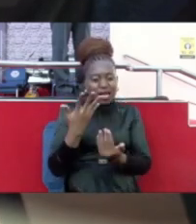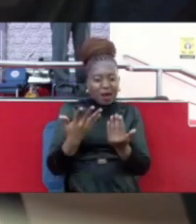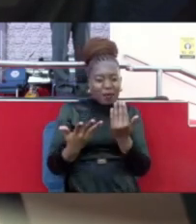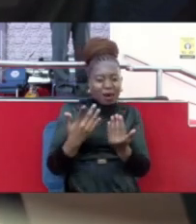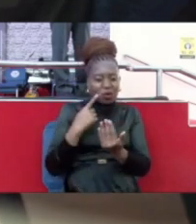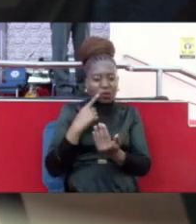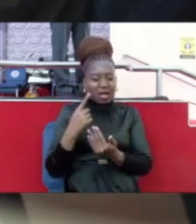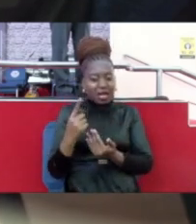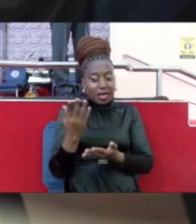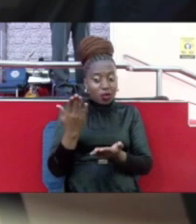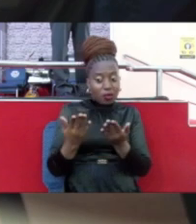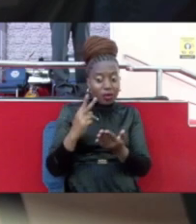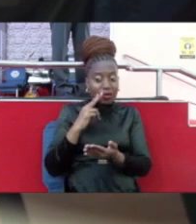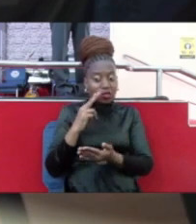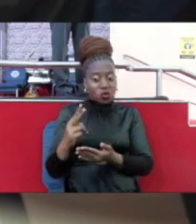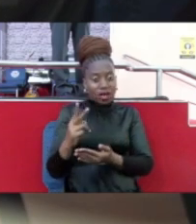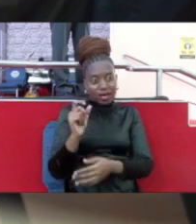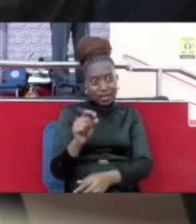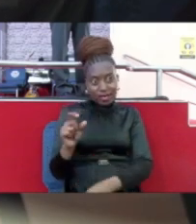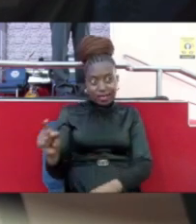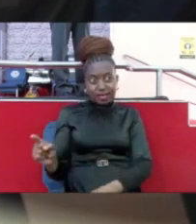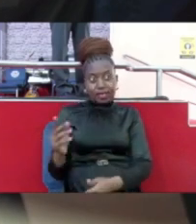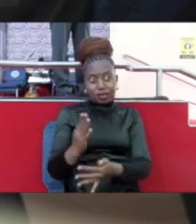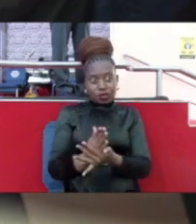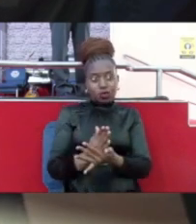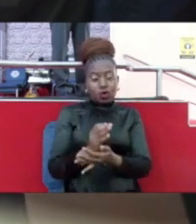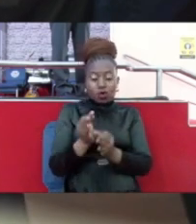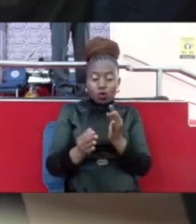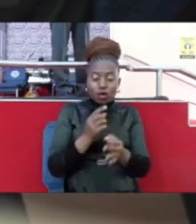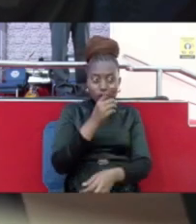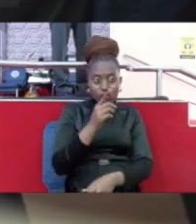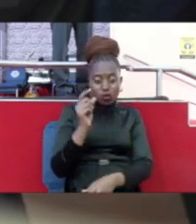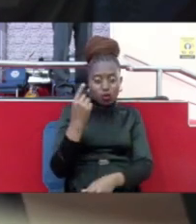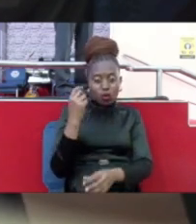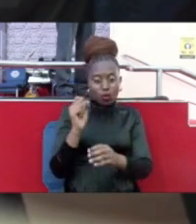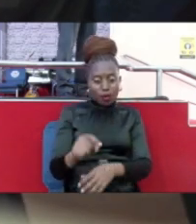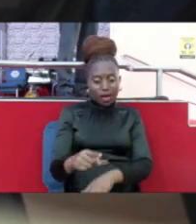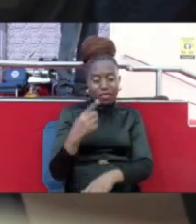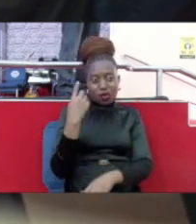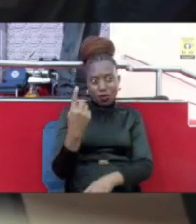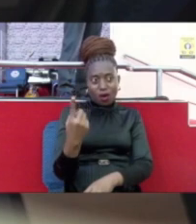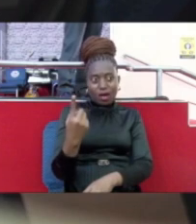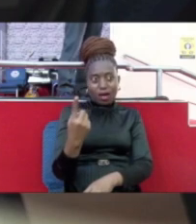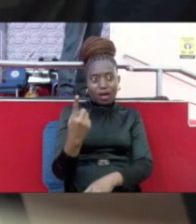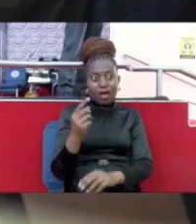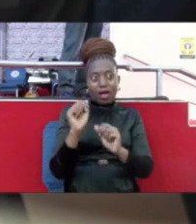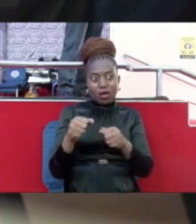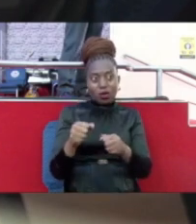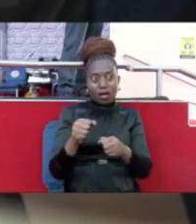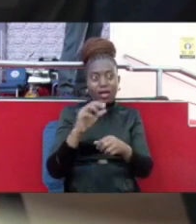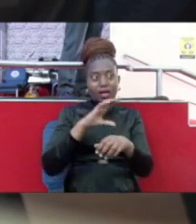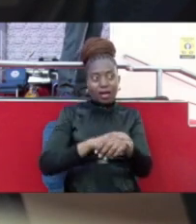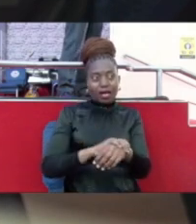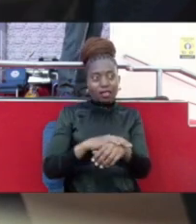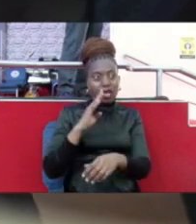it. So if you plant one seed, you stand a chance to have like 400 of them. Now, you showed